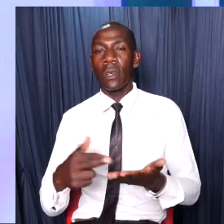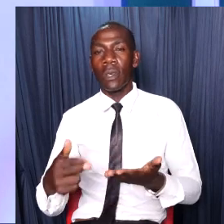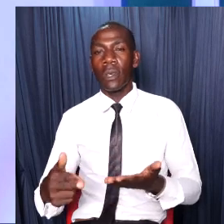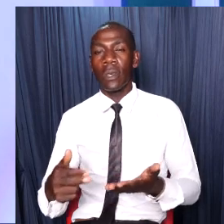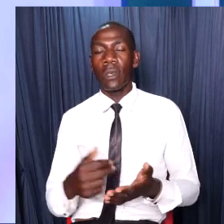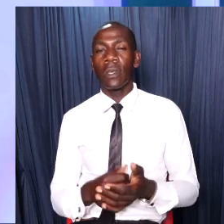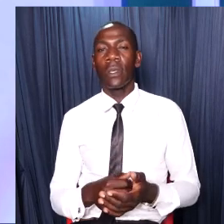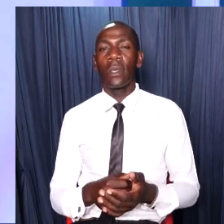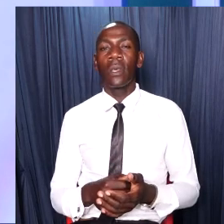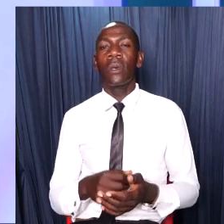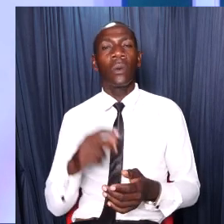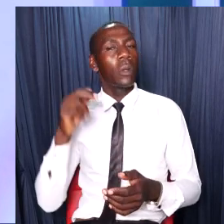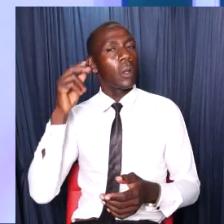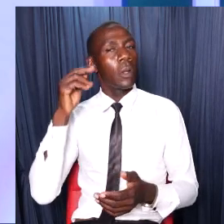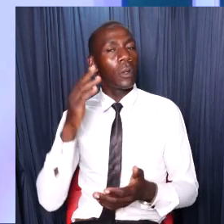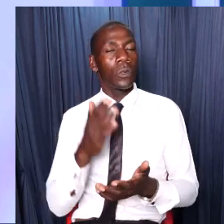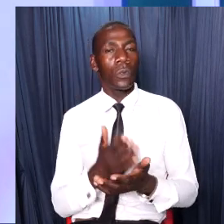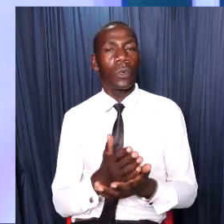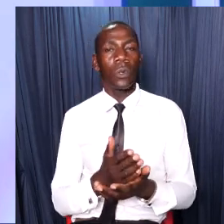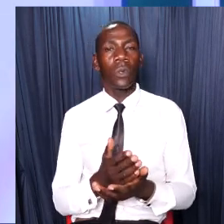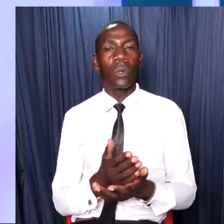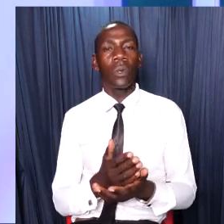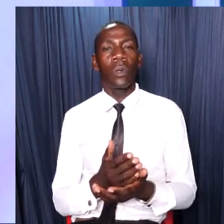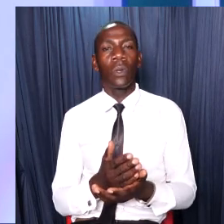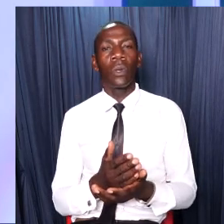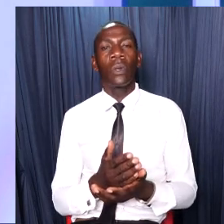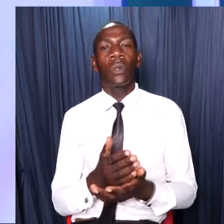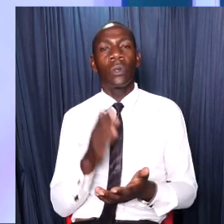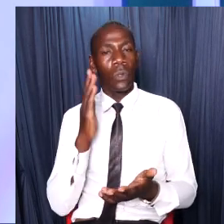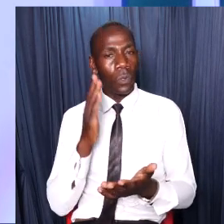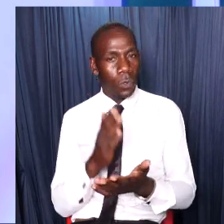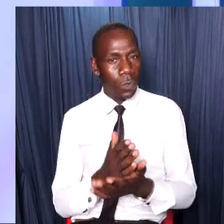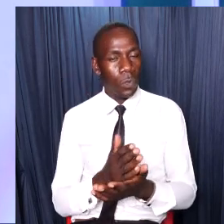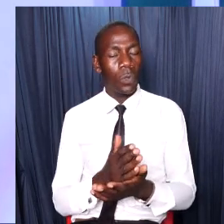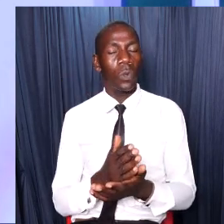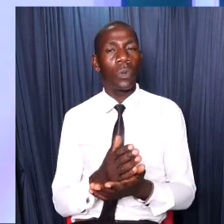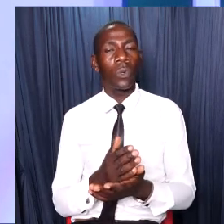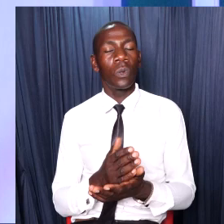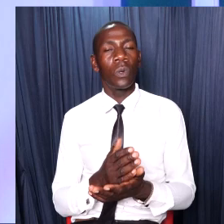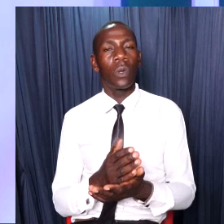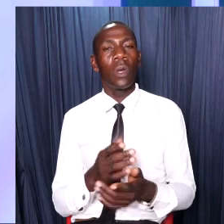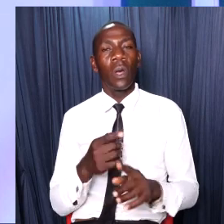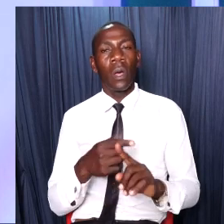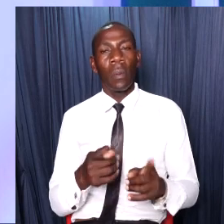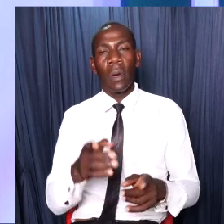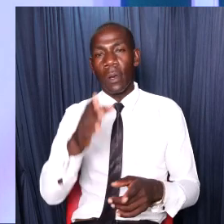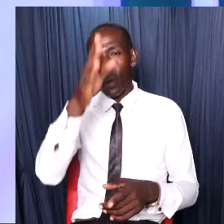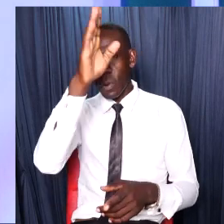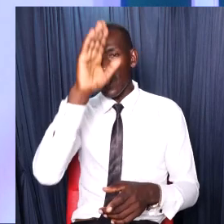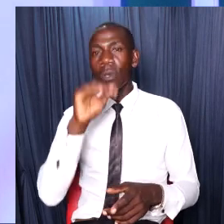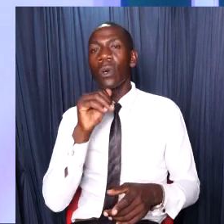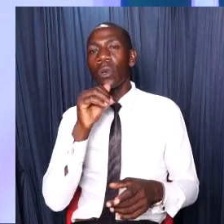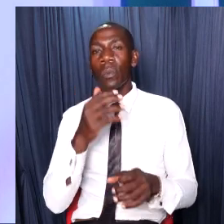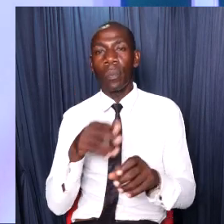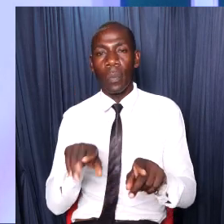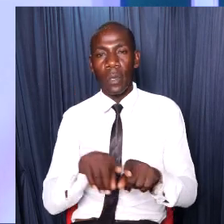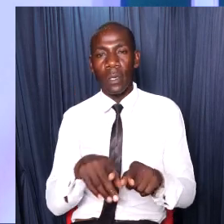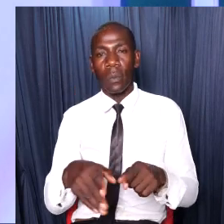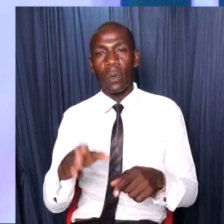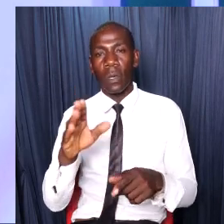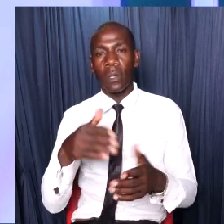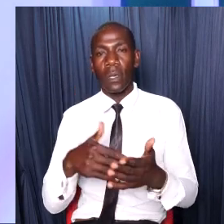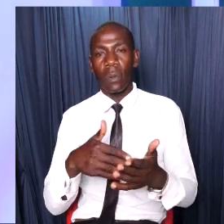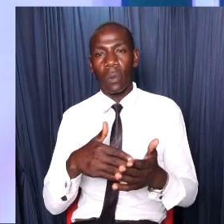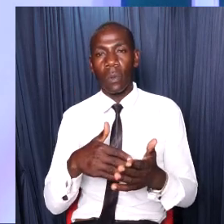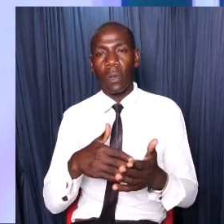Whatever you are doing is not right. Atakusikia kweli. She will listen to you. Atakunyenyekea kweli. And also be able to do. Lakini Mungu alisema siwe hivyo. But the Lord God said